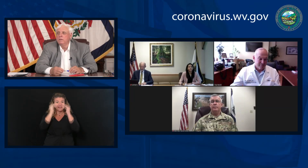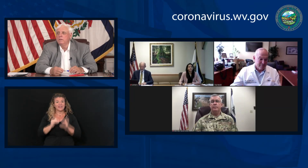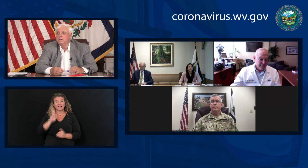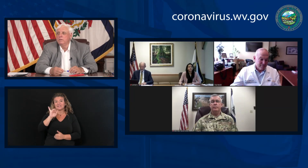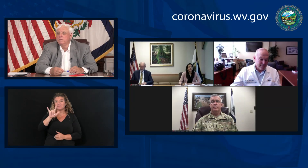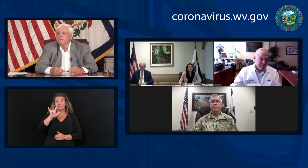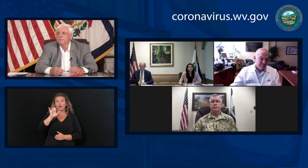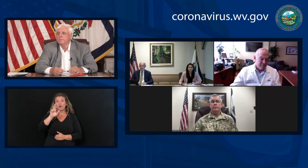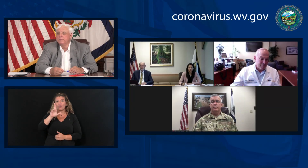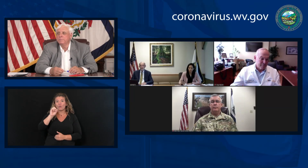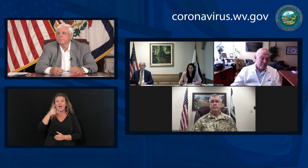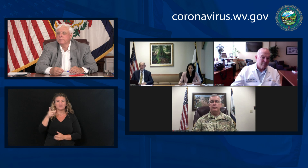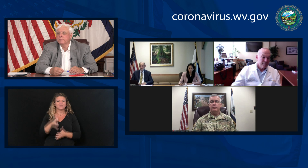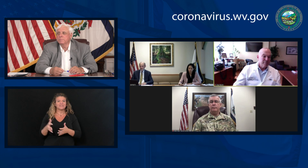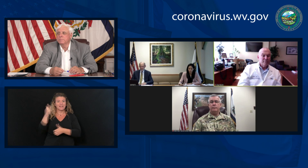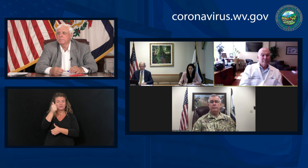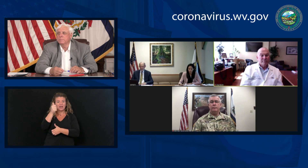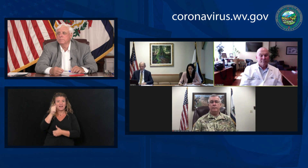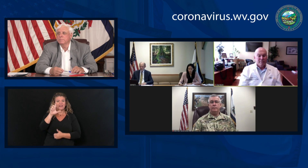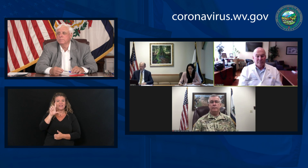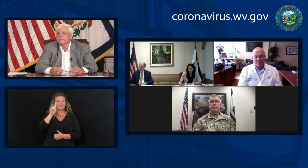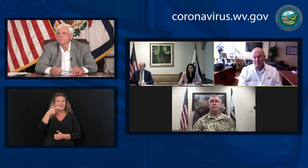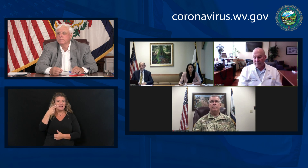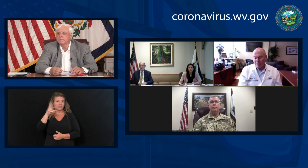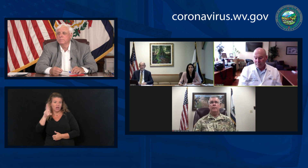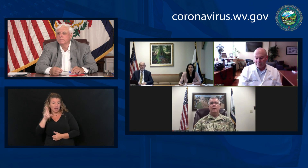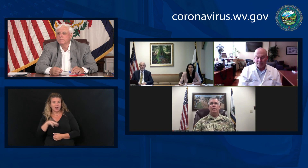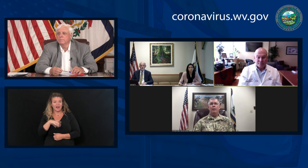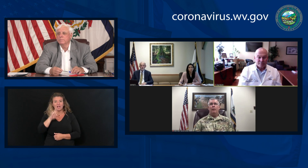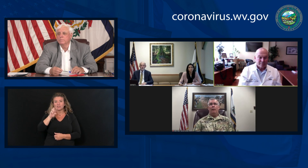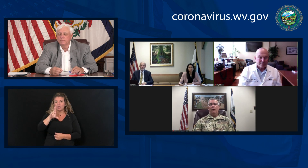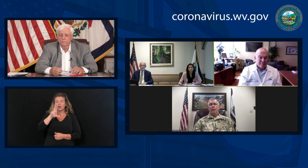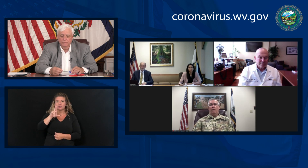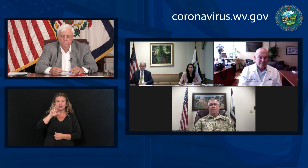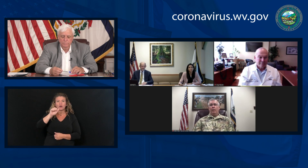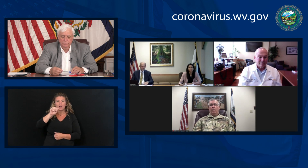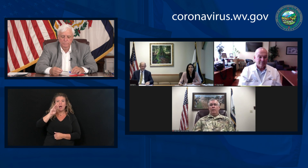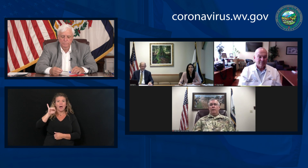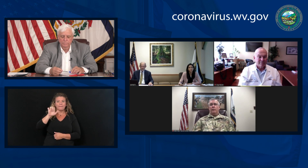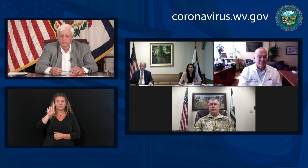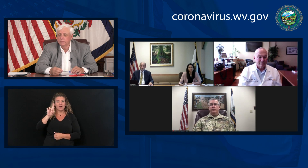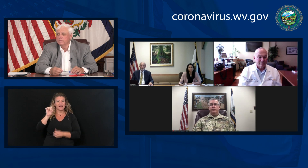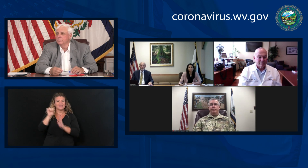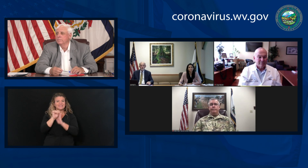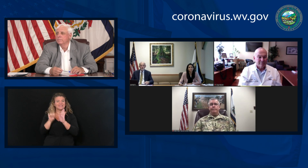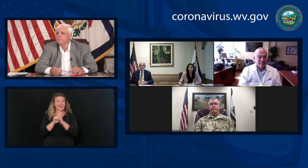Crouch, Secretary of the West Virginia DHHR, and Dr. Ayn Amjad, our State Health Officer.